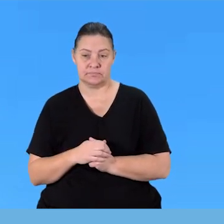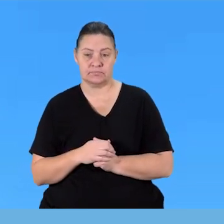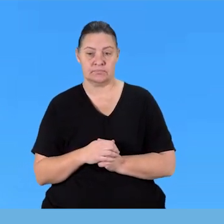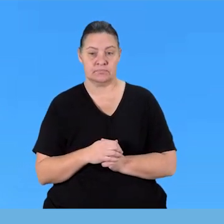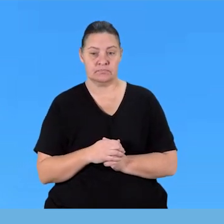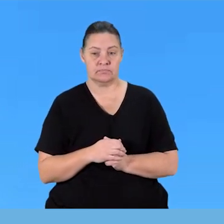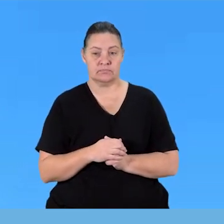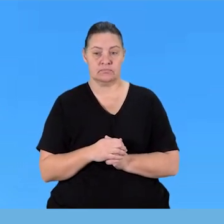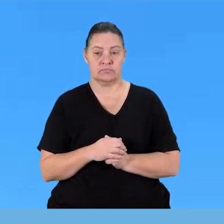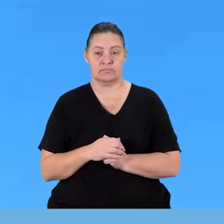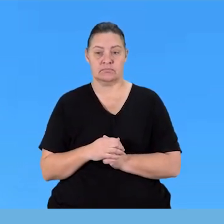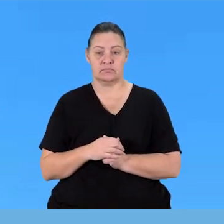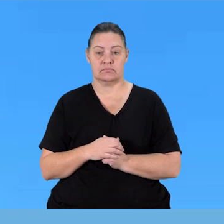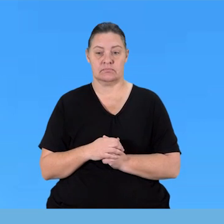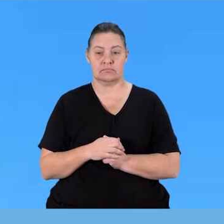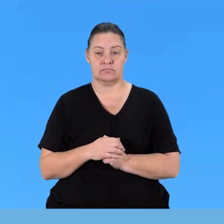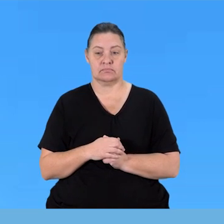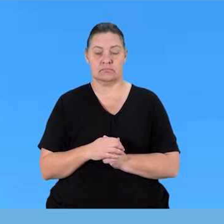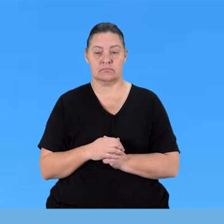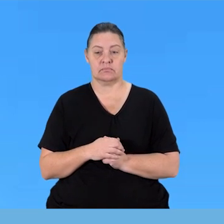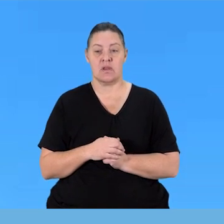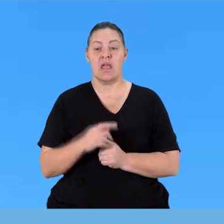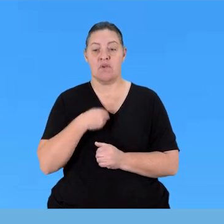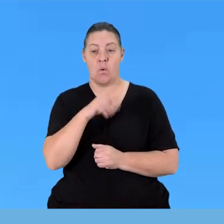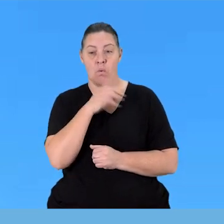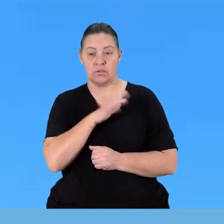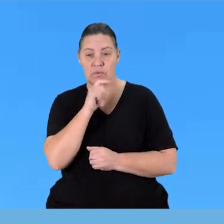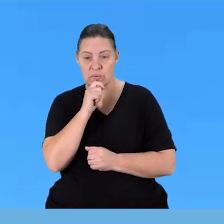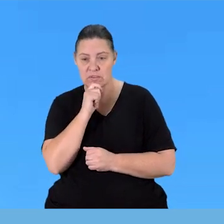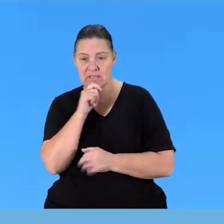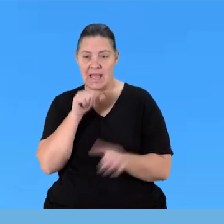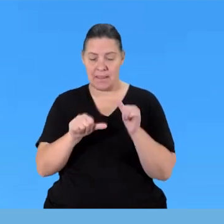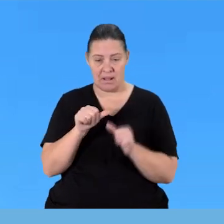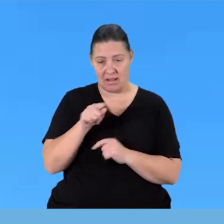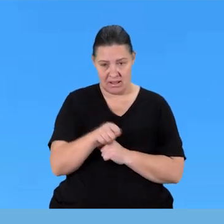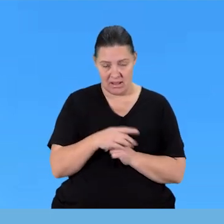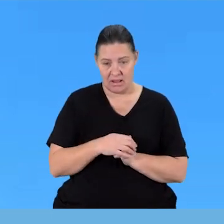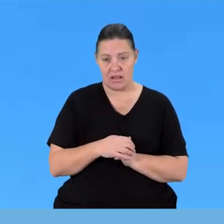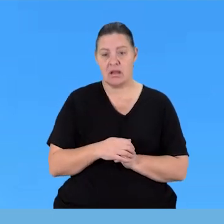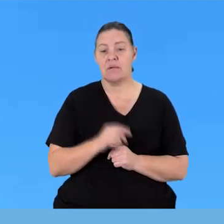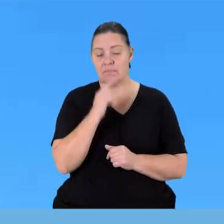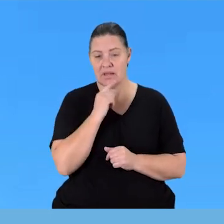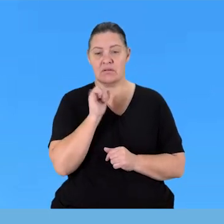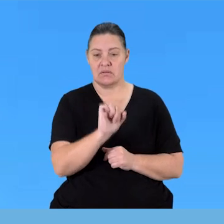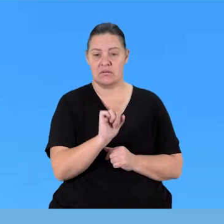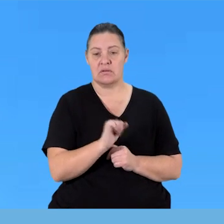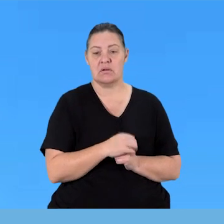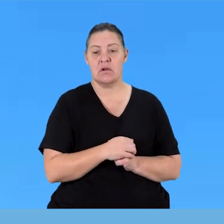H2O. So if you wanted to use the chemical symbol, you can still do that to say now that this is your